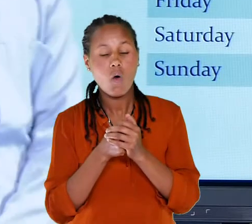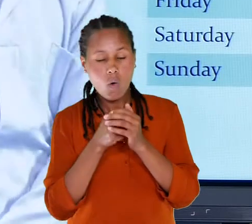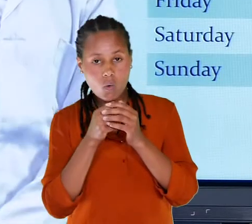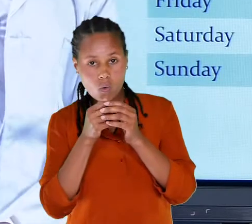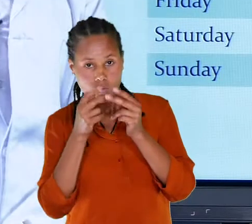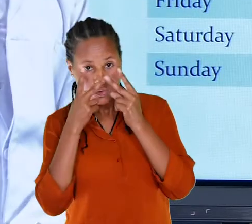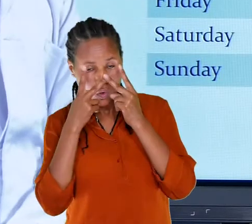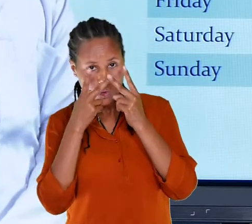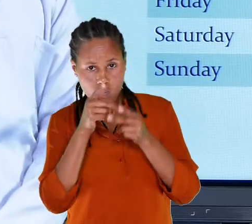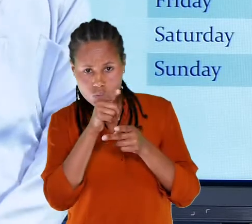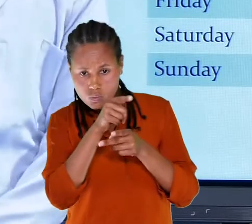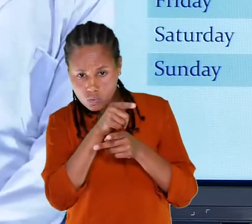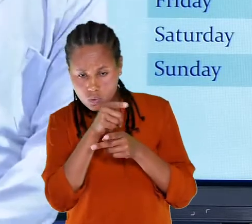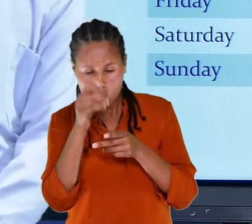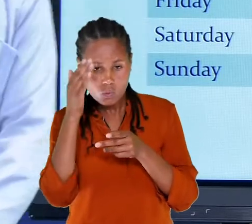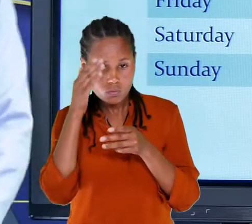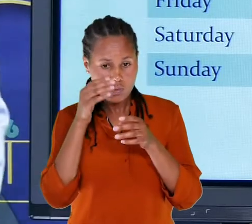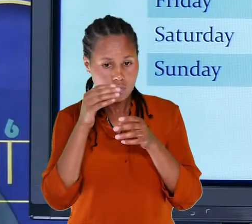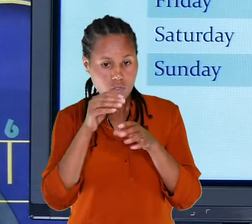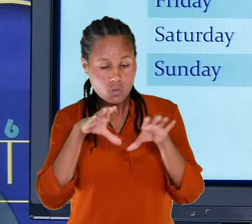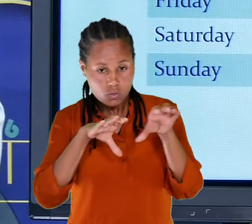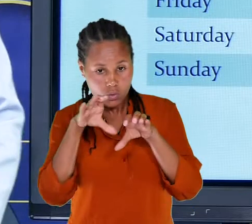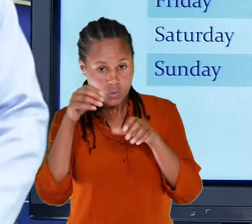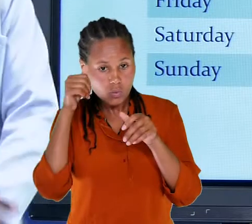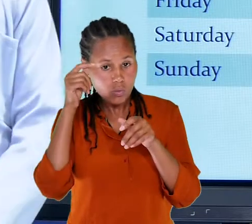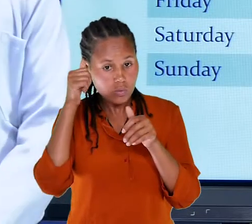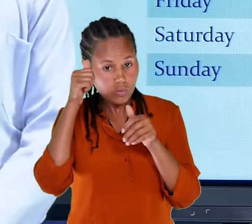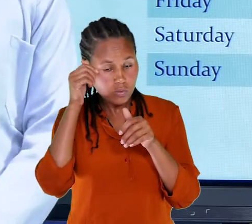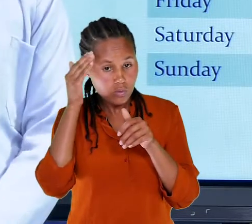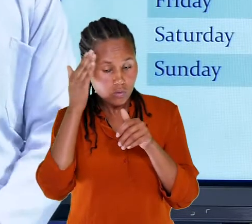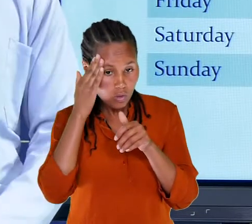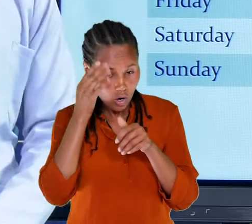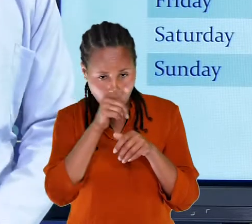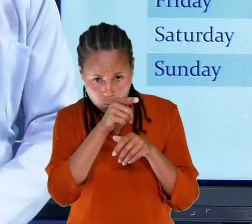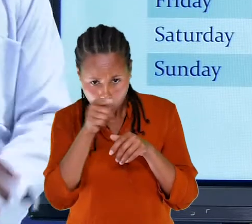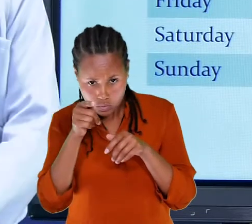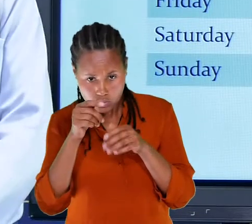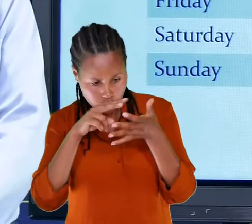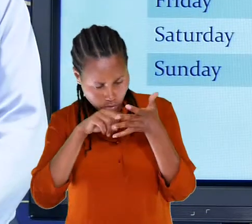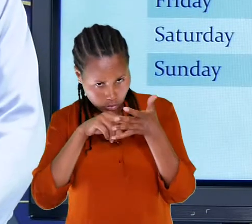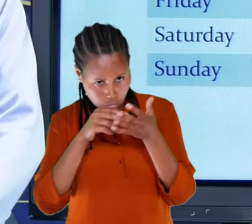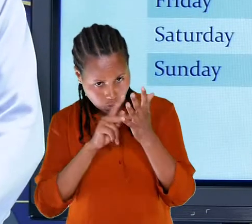Do you know study plan? Do you have your own study plan? You have to have it.